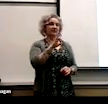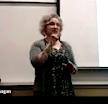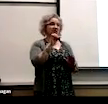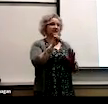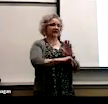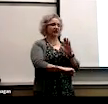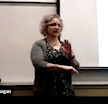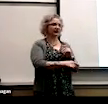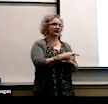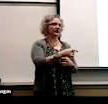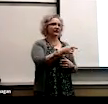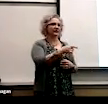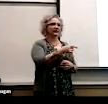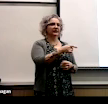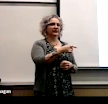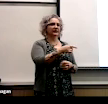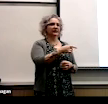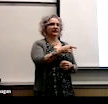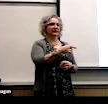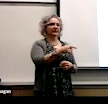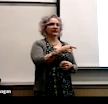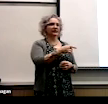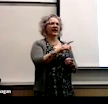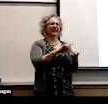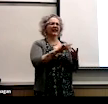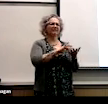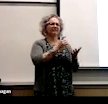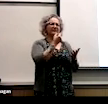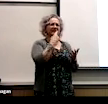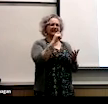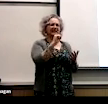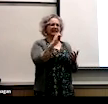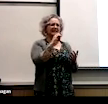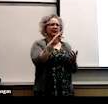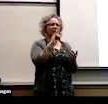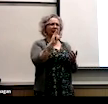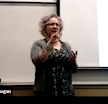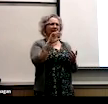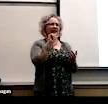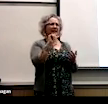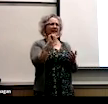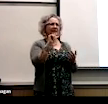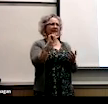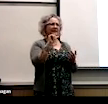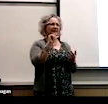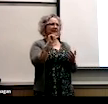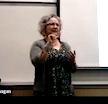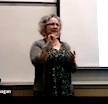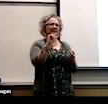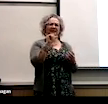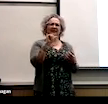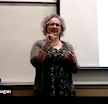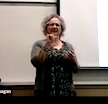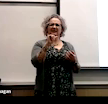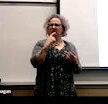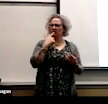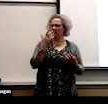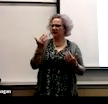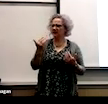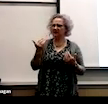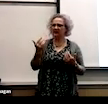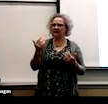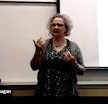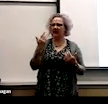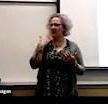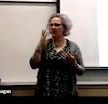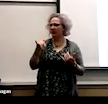she's, sirolimus, I think she takes, or something like that. Sirolimus? Like, I don't know what it's for. What are you talking about?